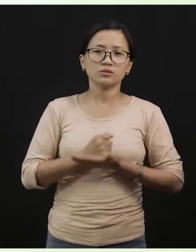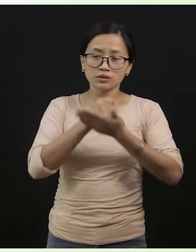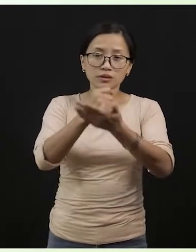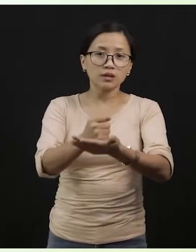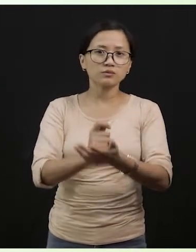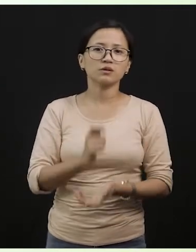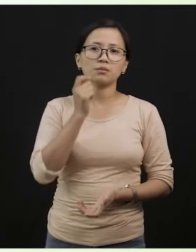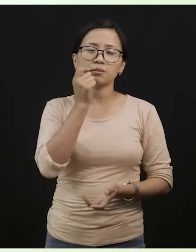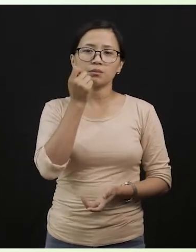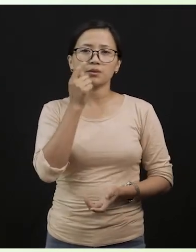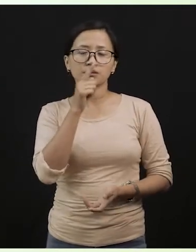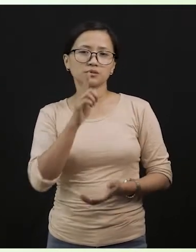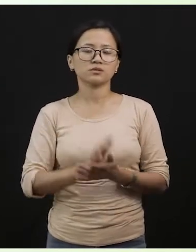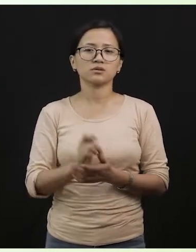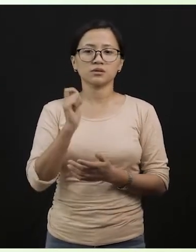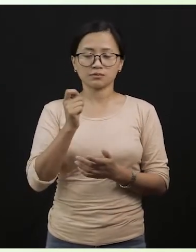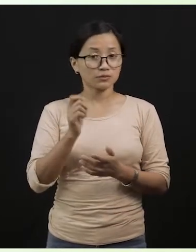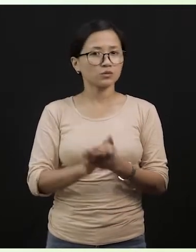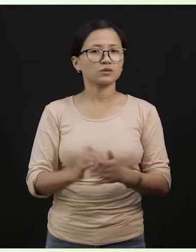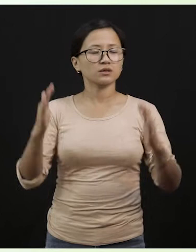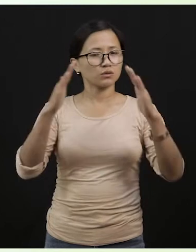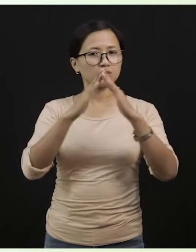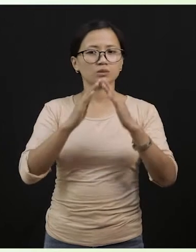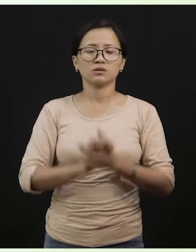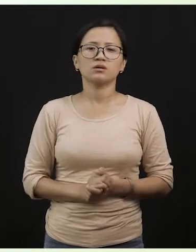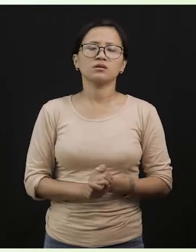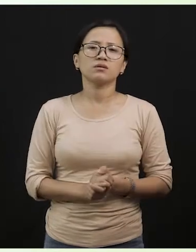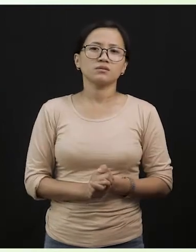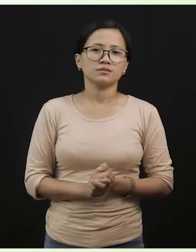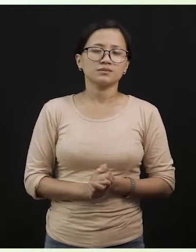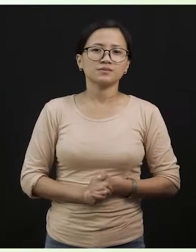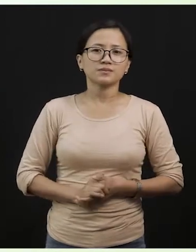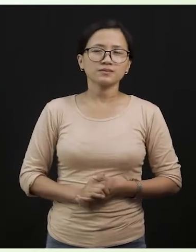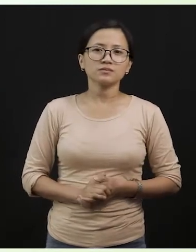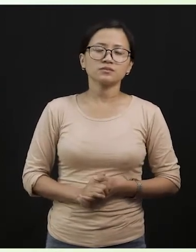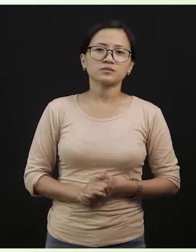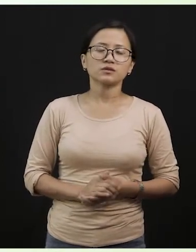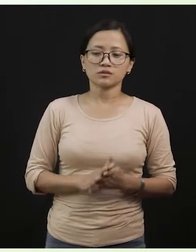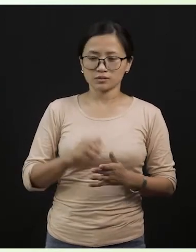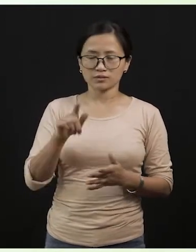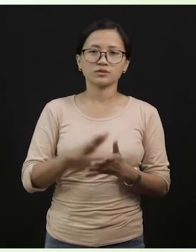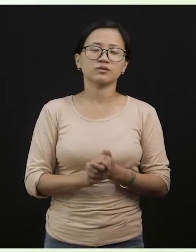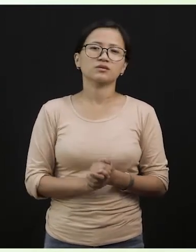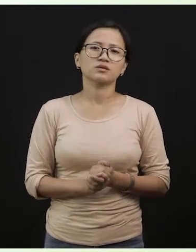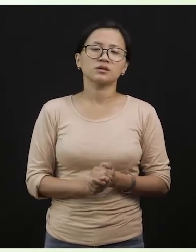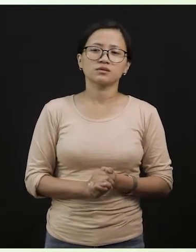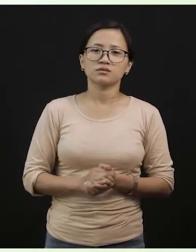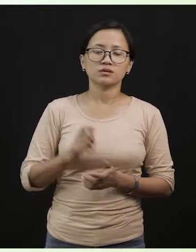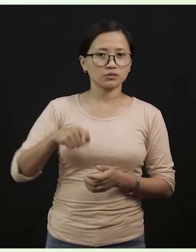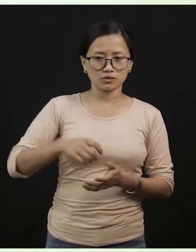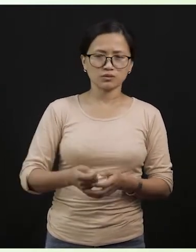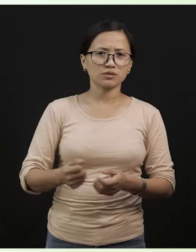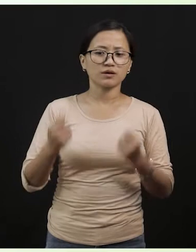some works. I'm not asking you to carry big buckets of water because that will harm you. You are